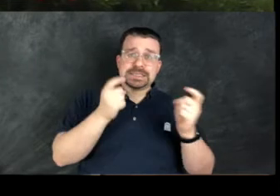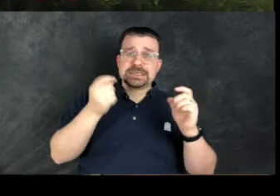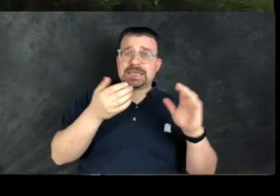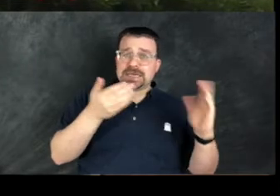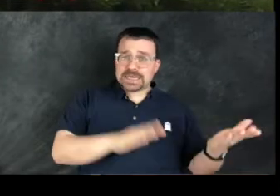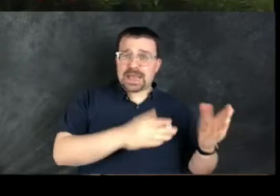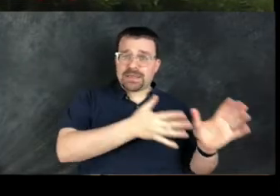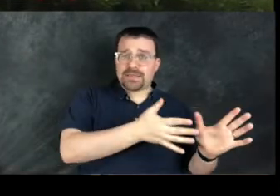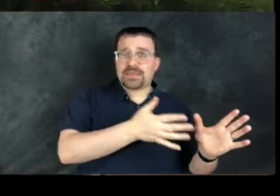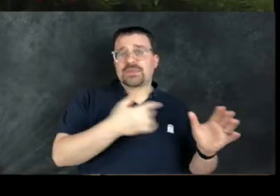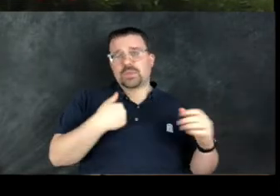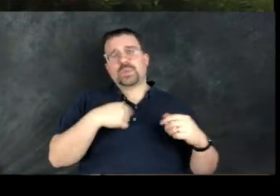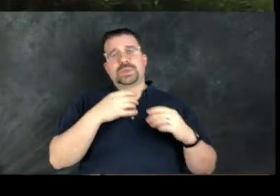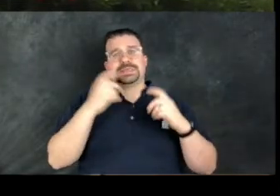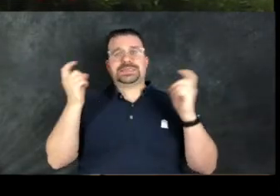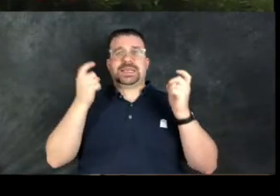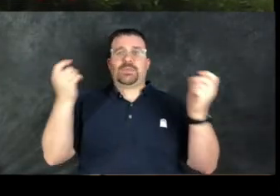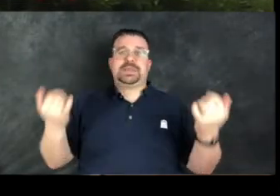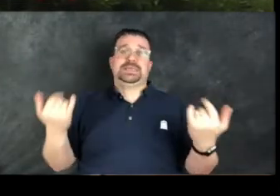we celebrate today,